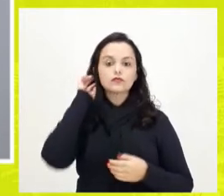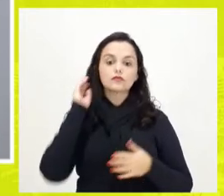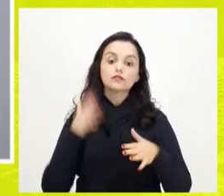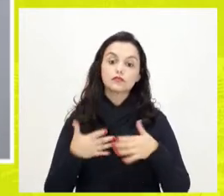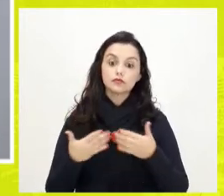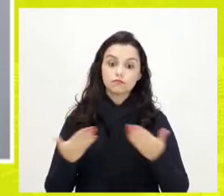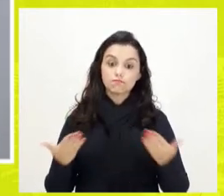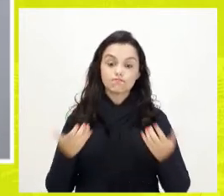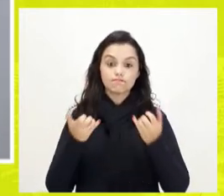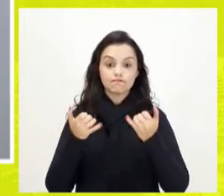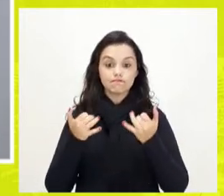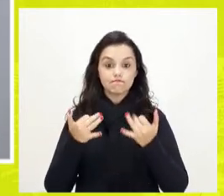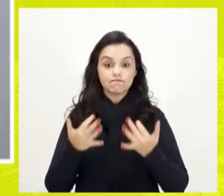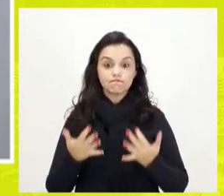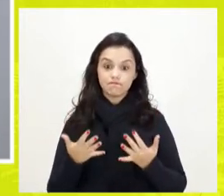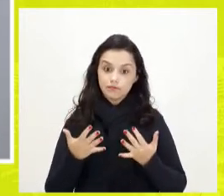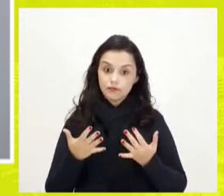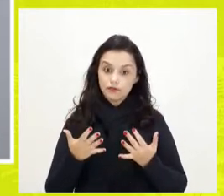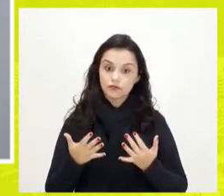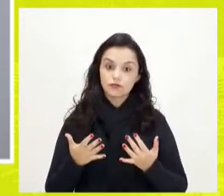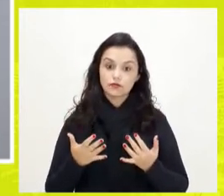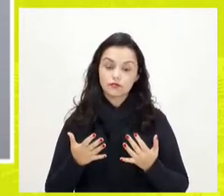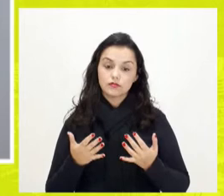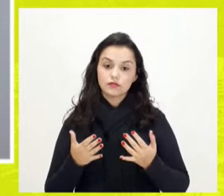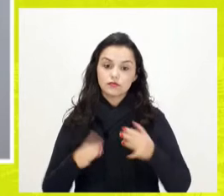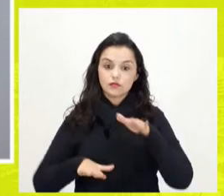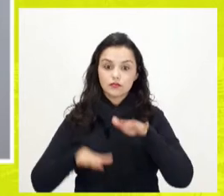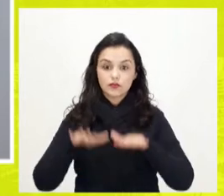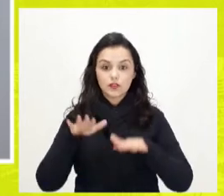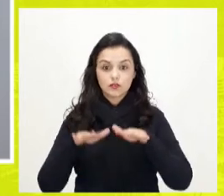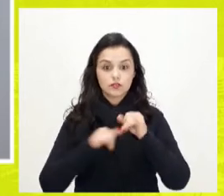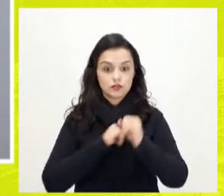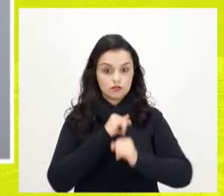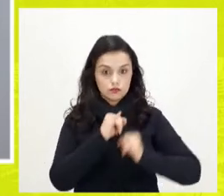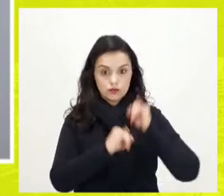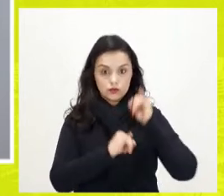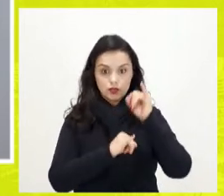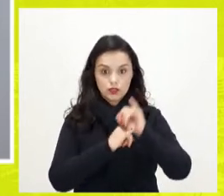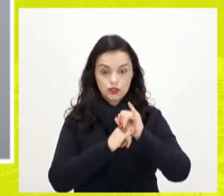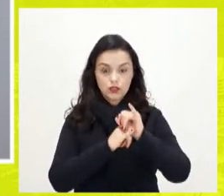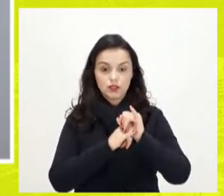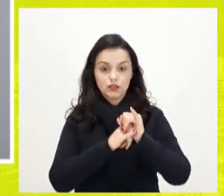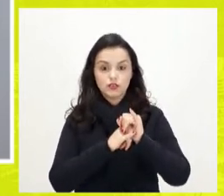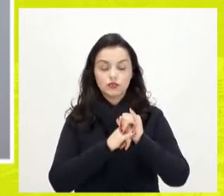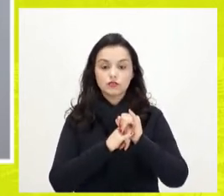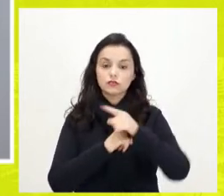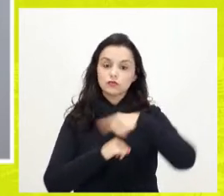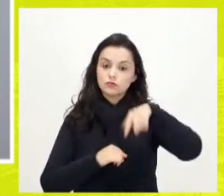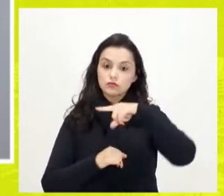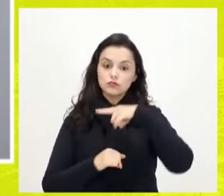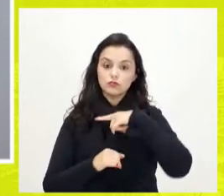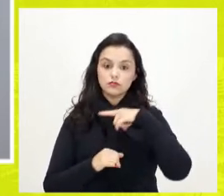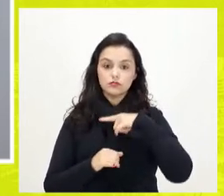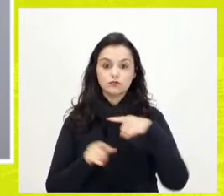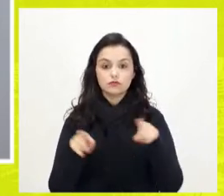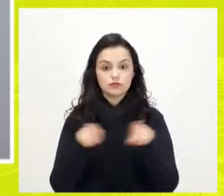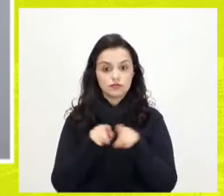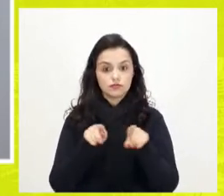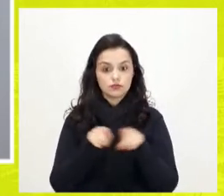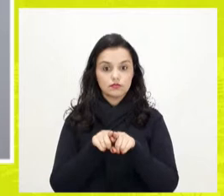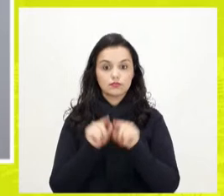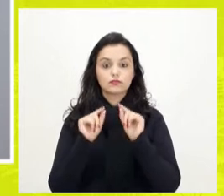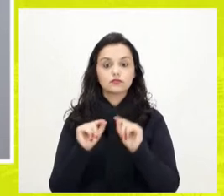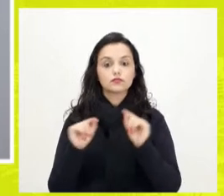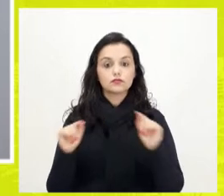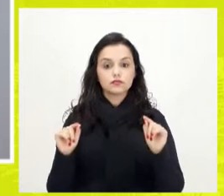but just to give you a an idea of the digital side of it